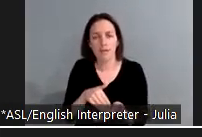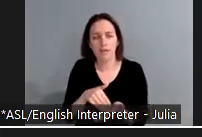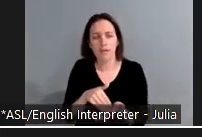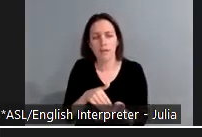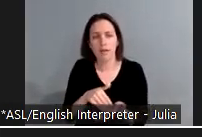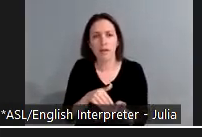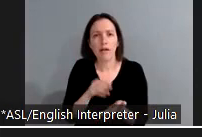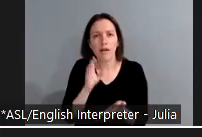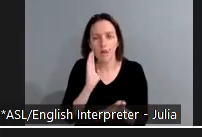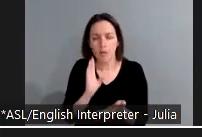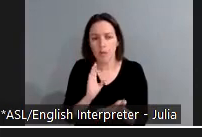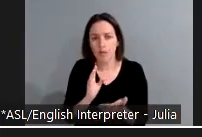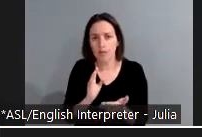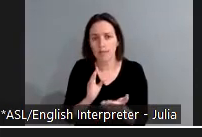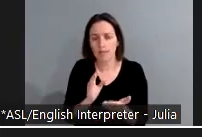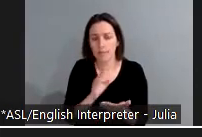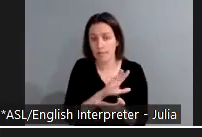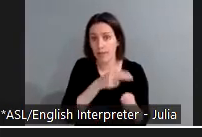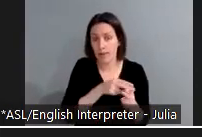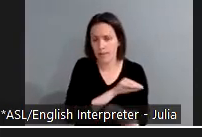on an opt-out list.